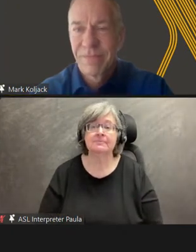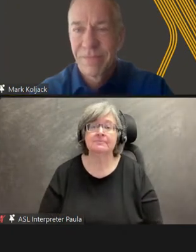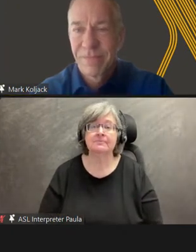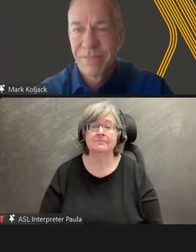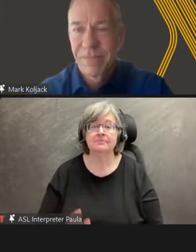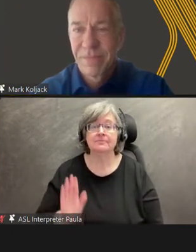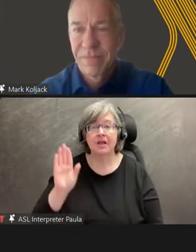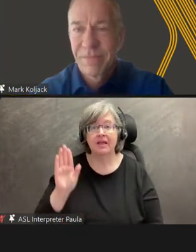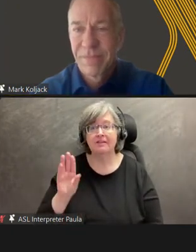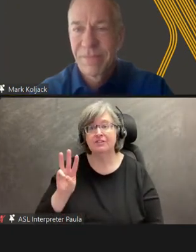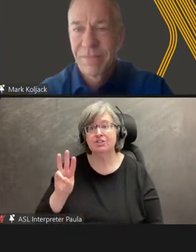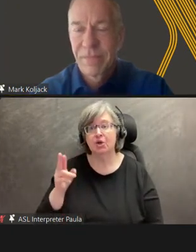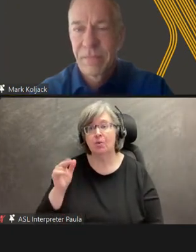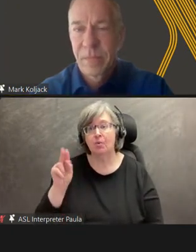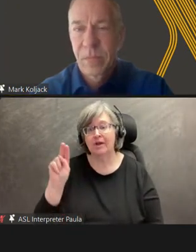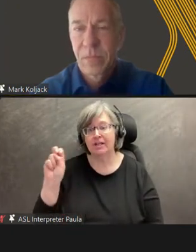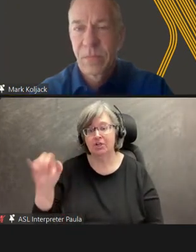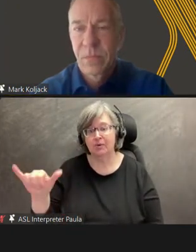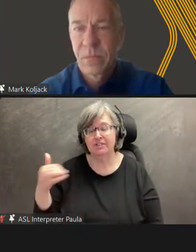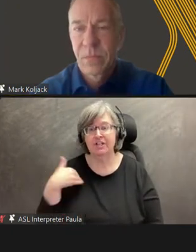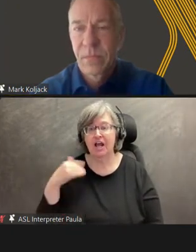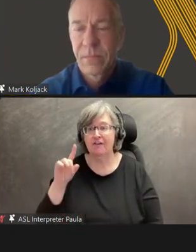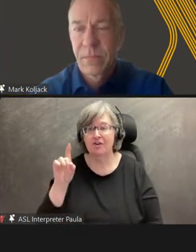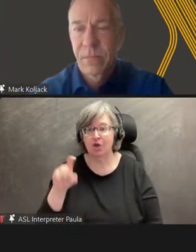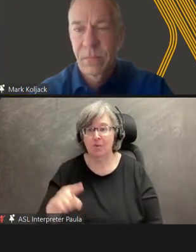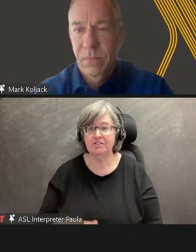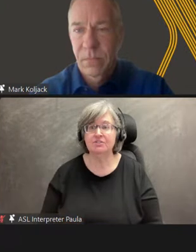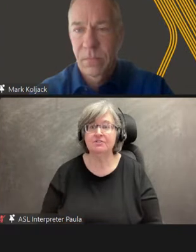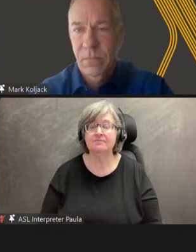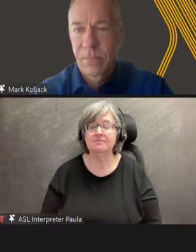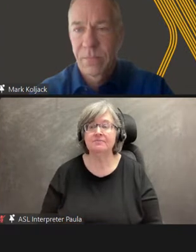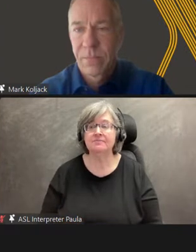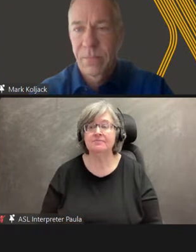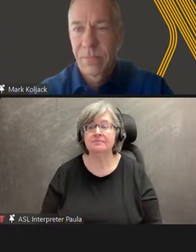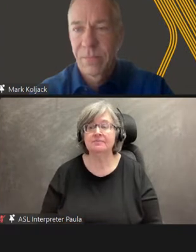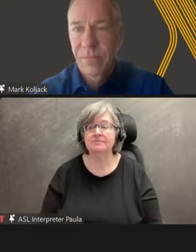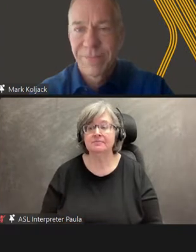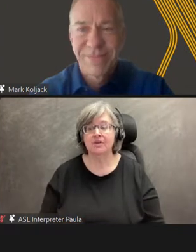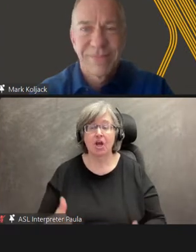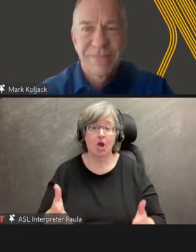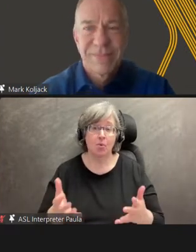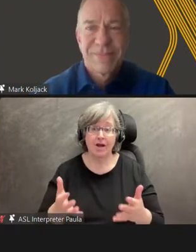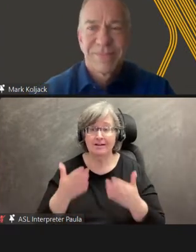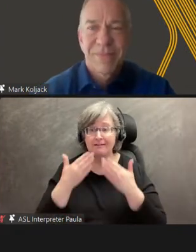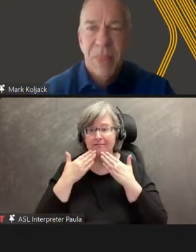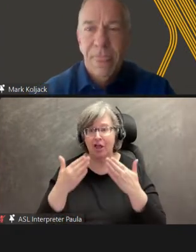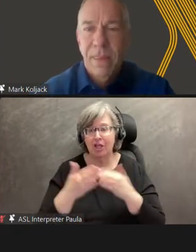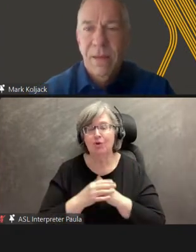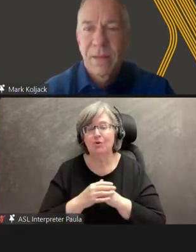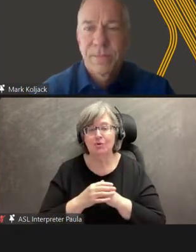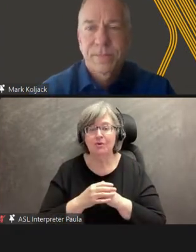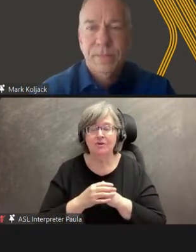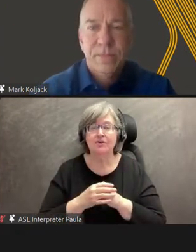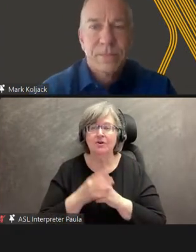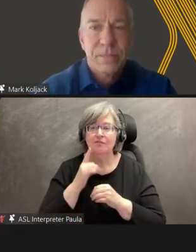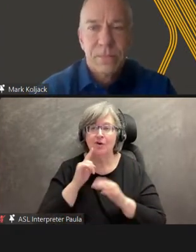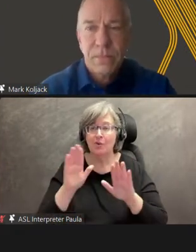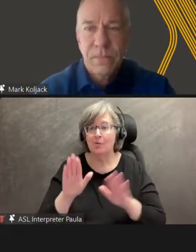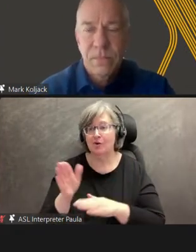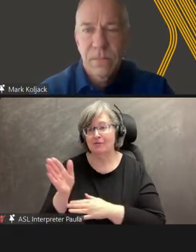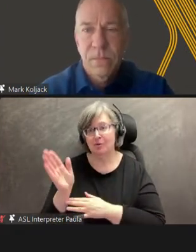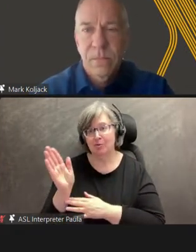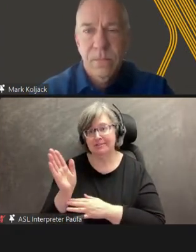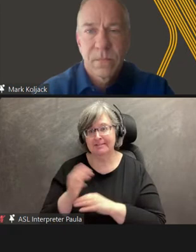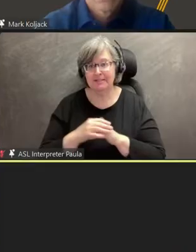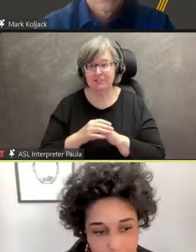This is Whitney. I have a question. I want to thank you real fast for this wonderful